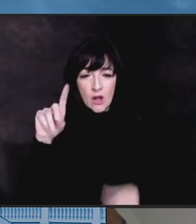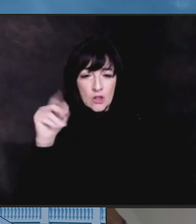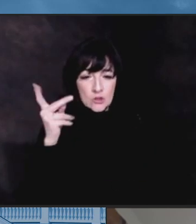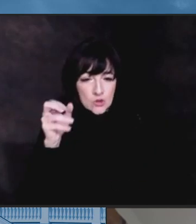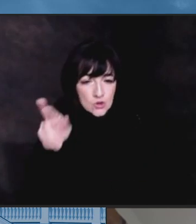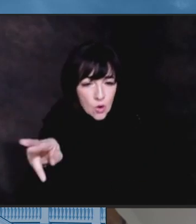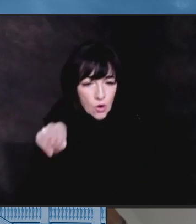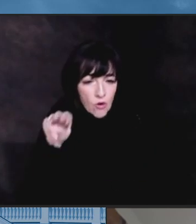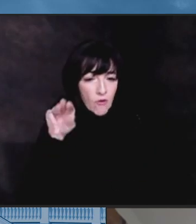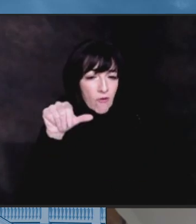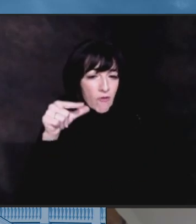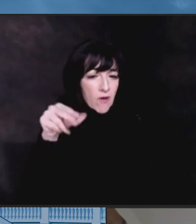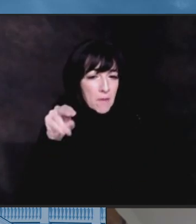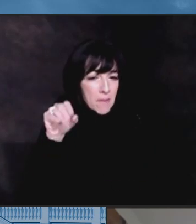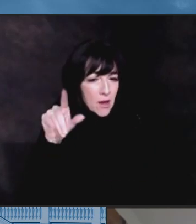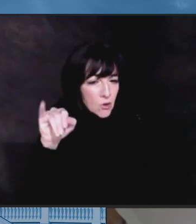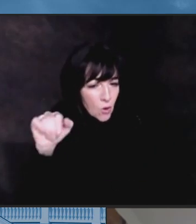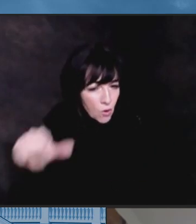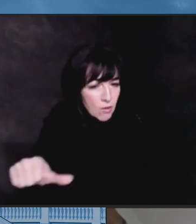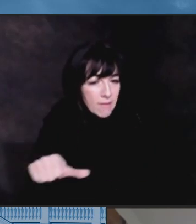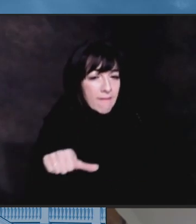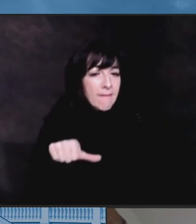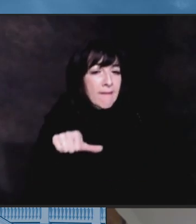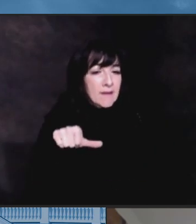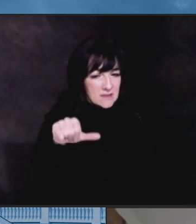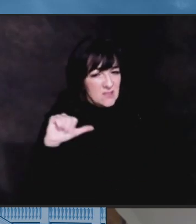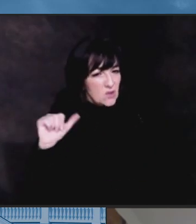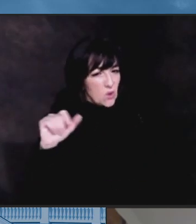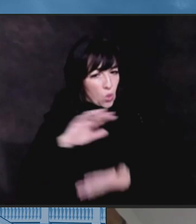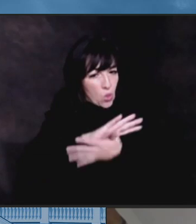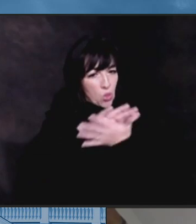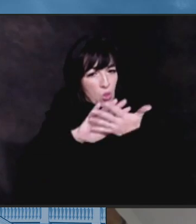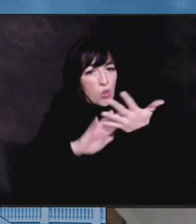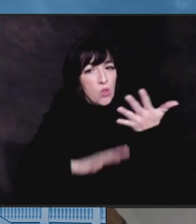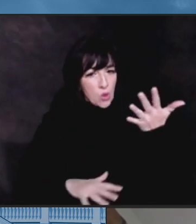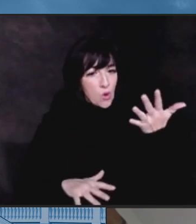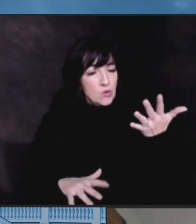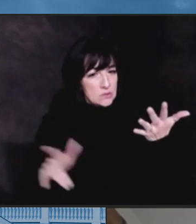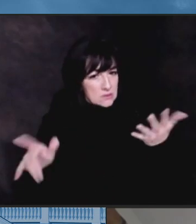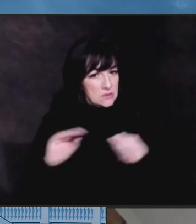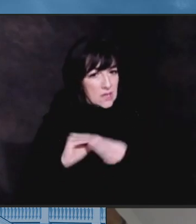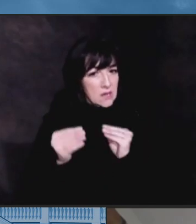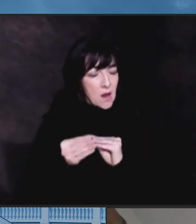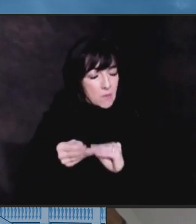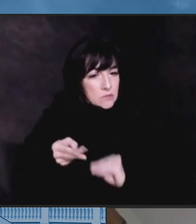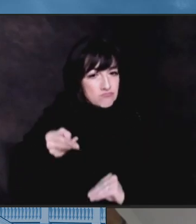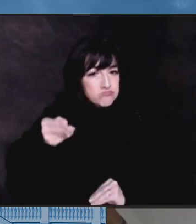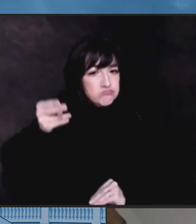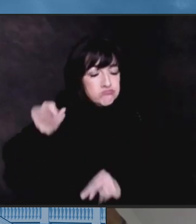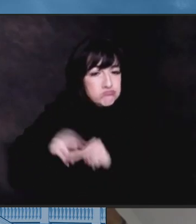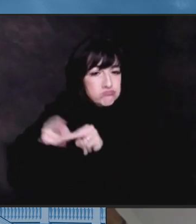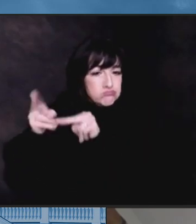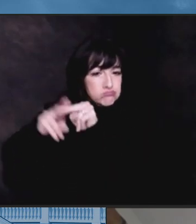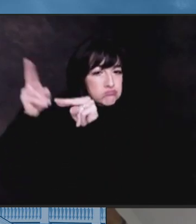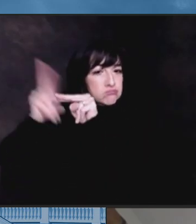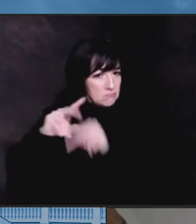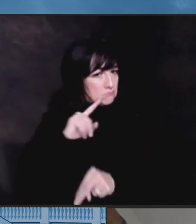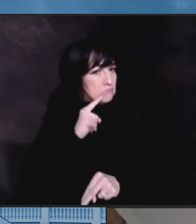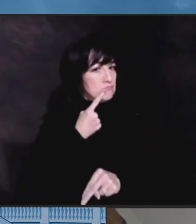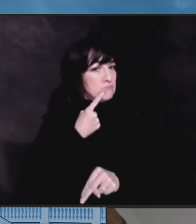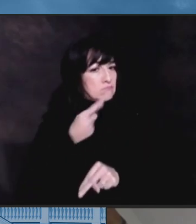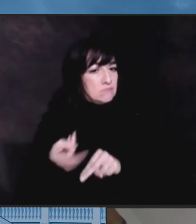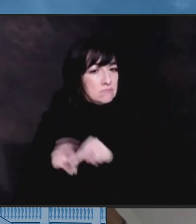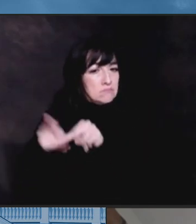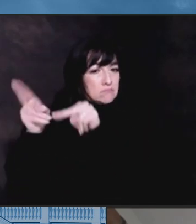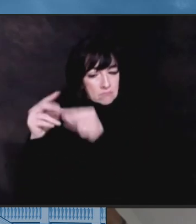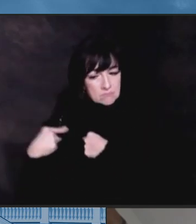Magnolia, Viola are all elevated and significantly increased over the past couple of weeks.